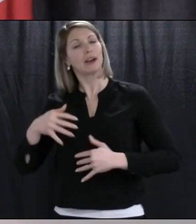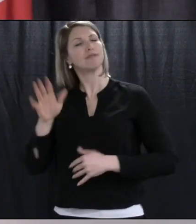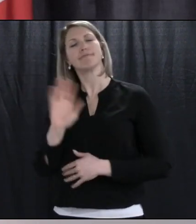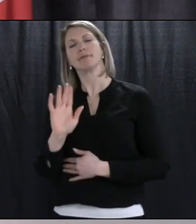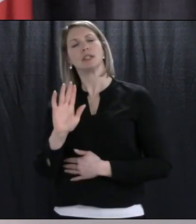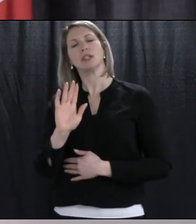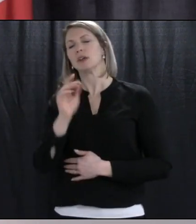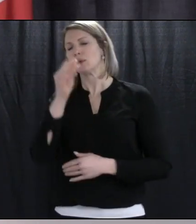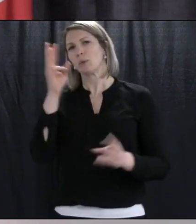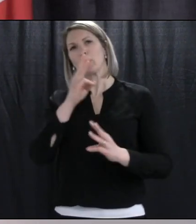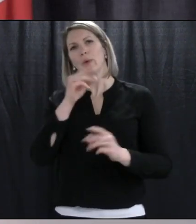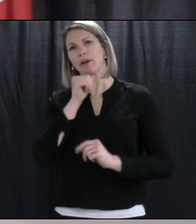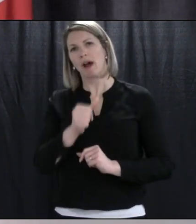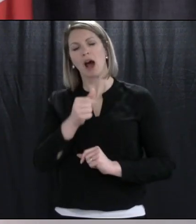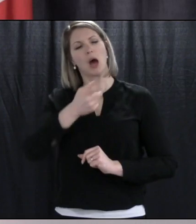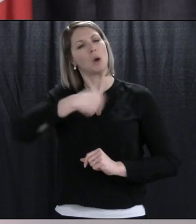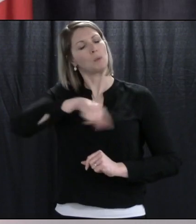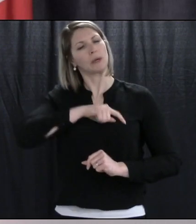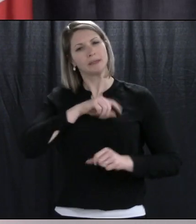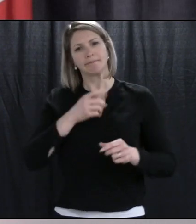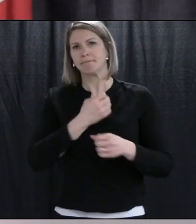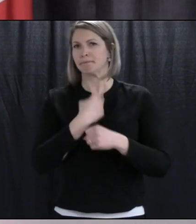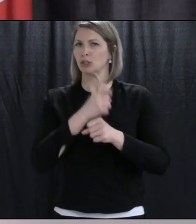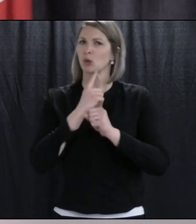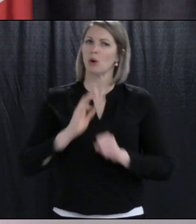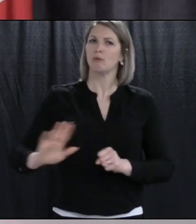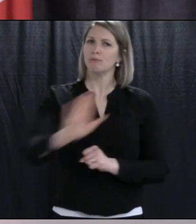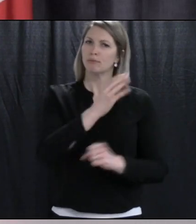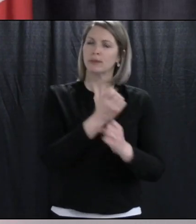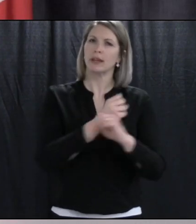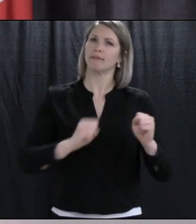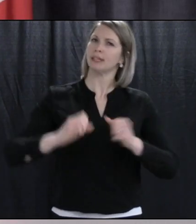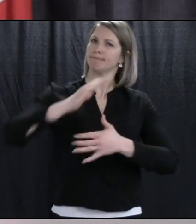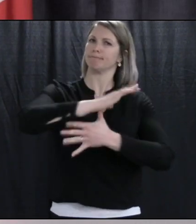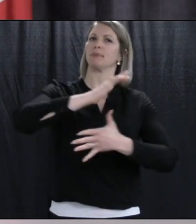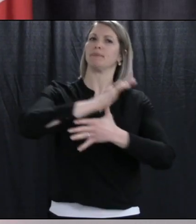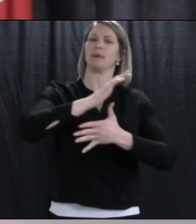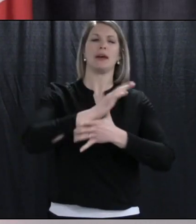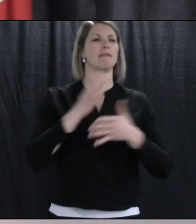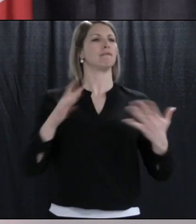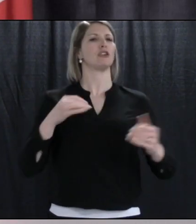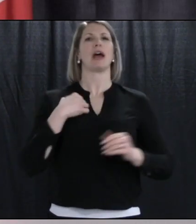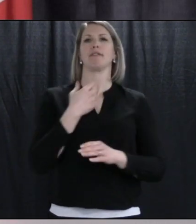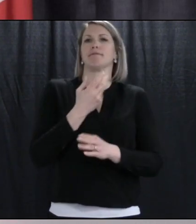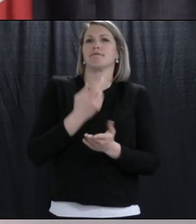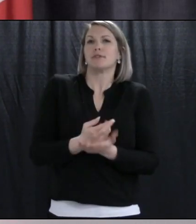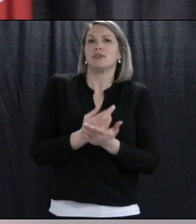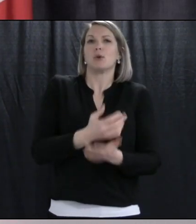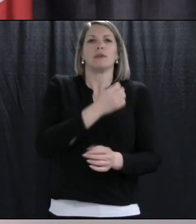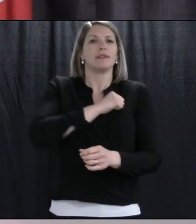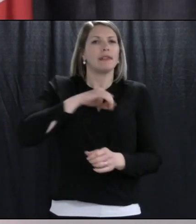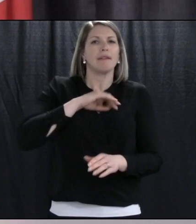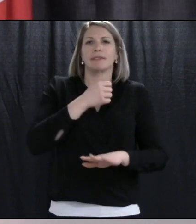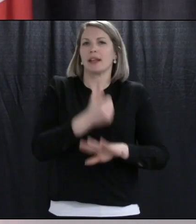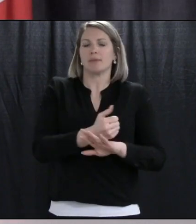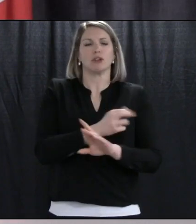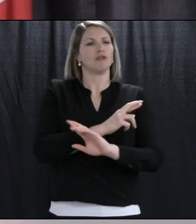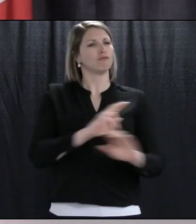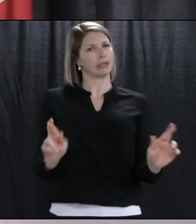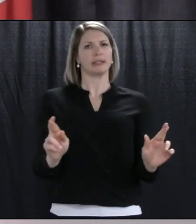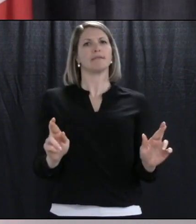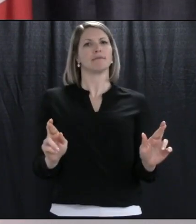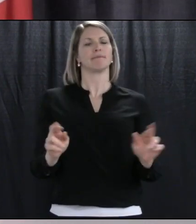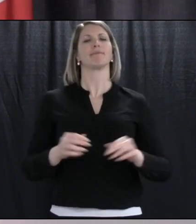Our public health officials are working tirelessly and are well prepared to respond. I would like to take